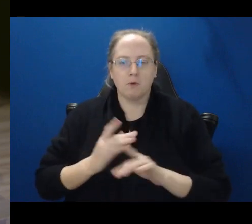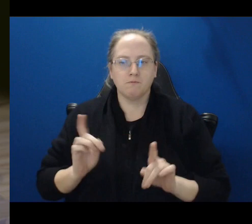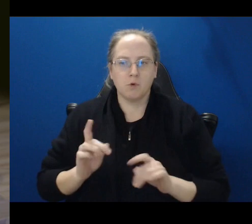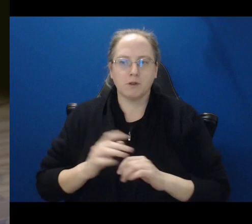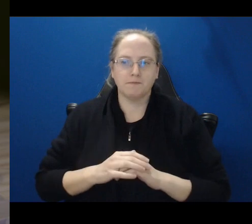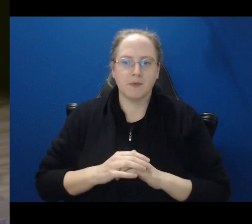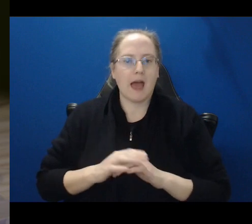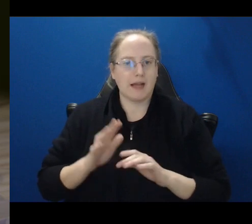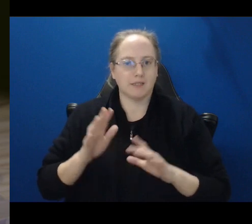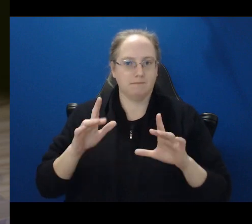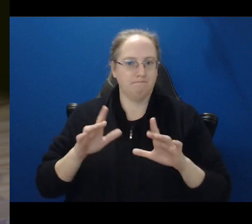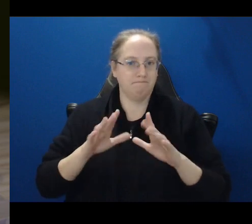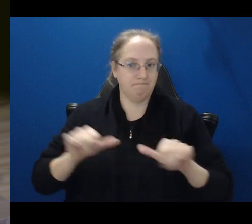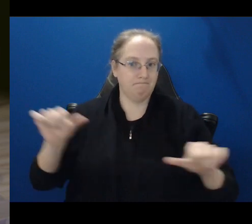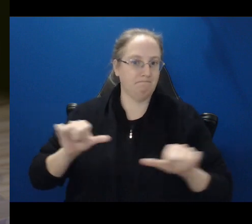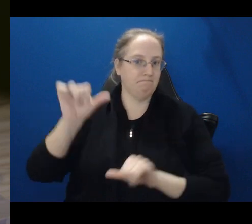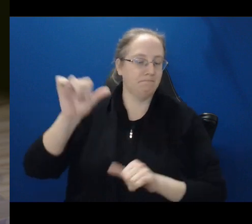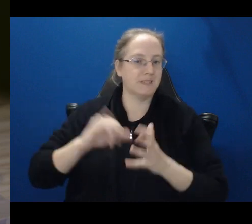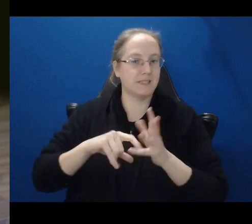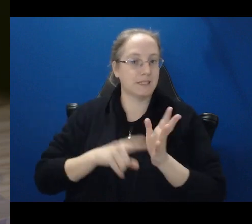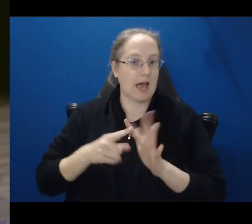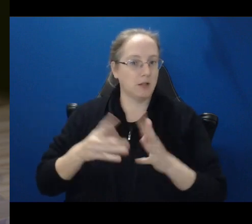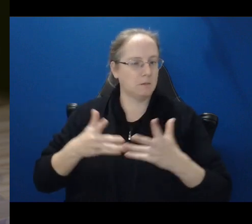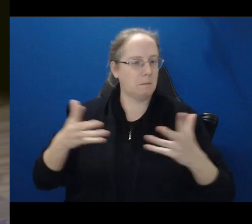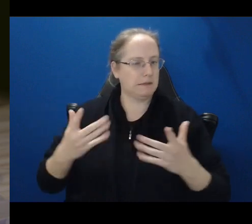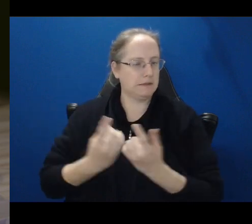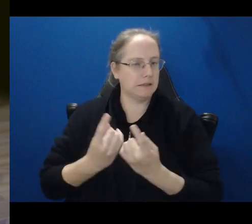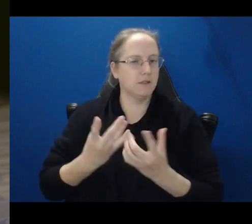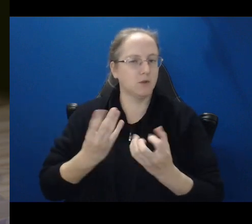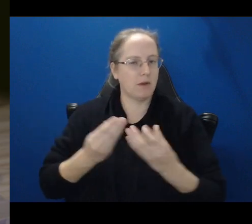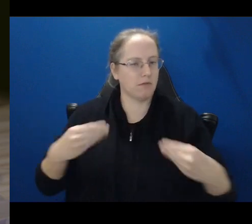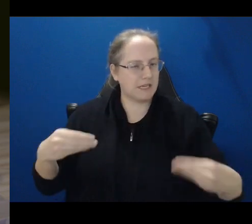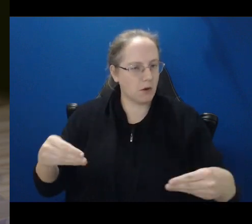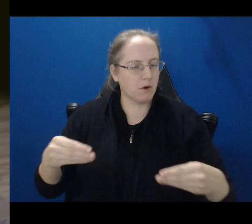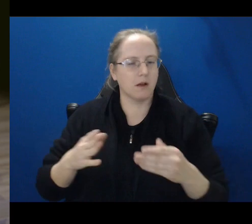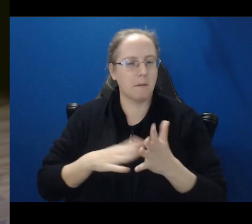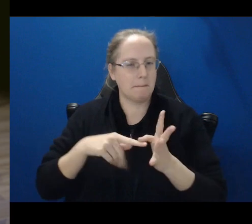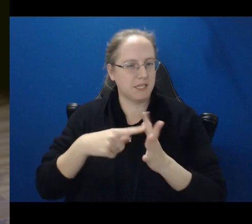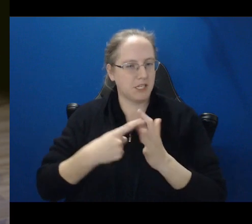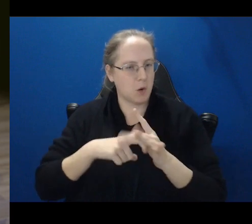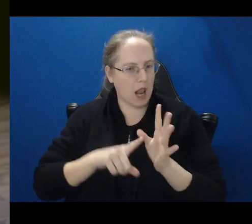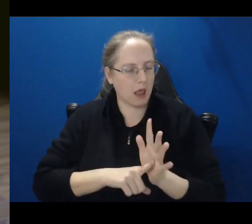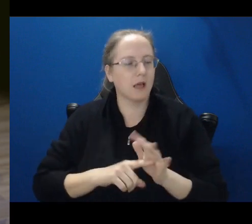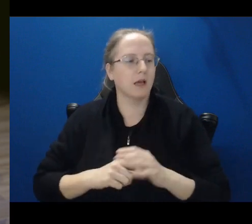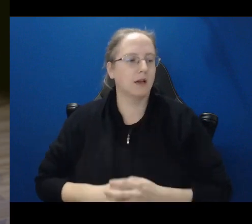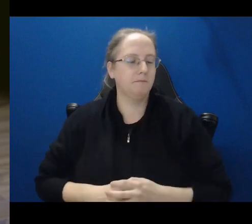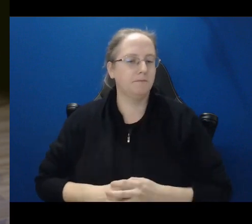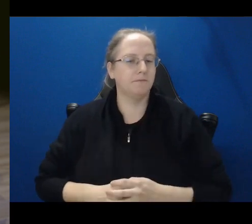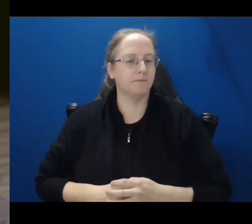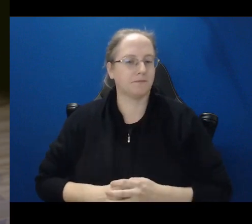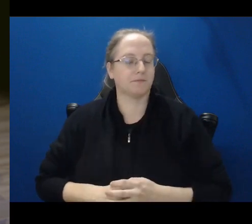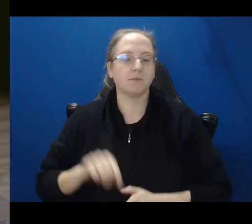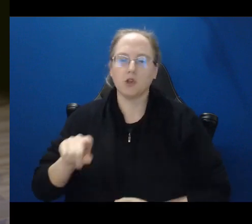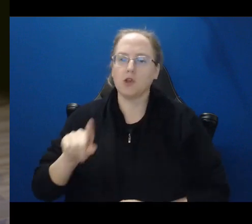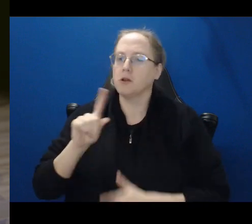scale, often with sort of material. You've said this really beautiful thing in the past, Judy,